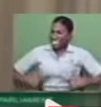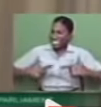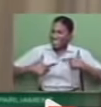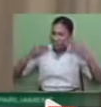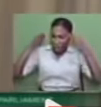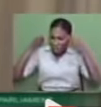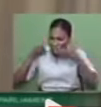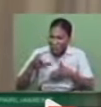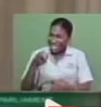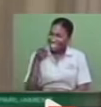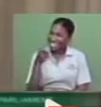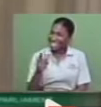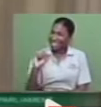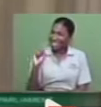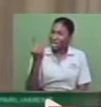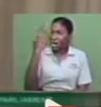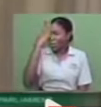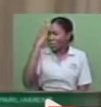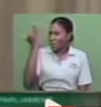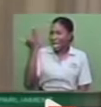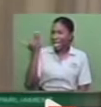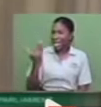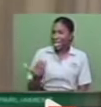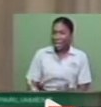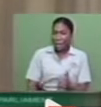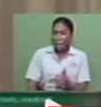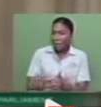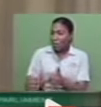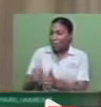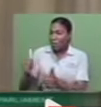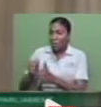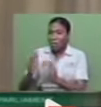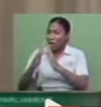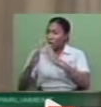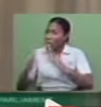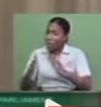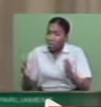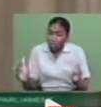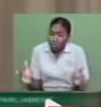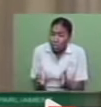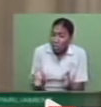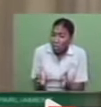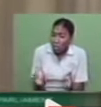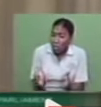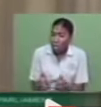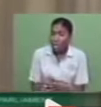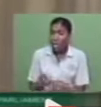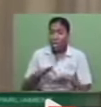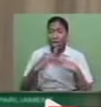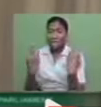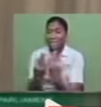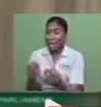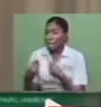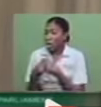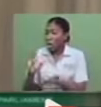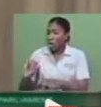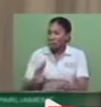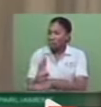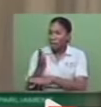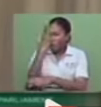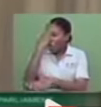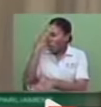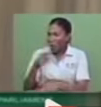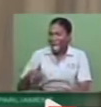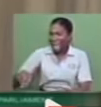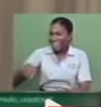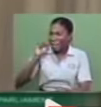persons, the most vulnerable, these might be the small householder lost his job, family lost job. Why? Why? Why don't